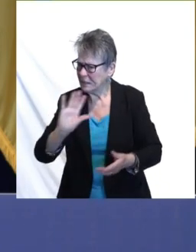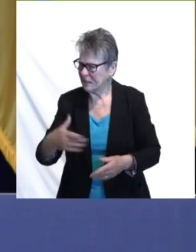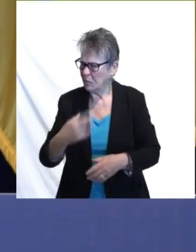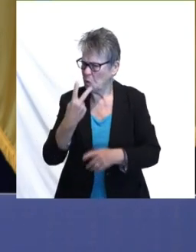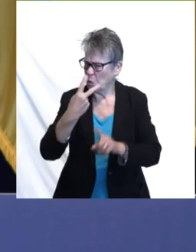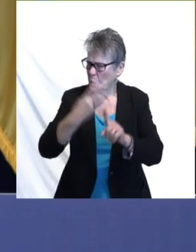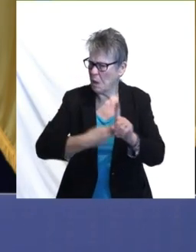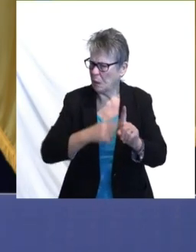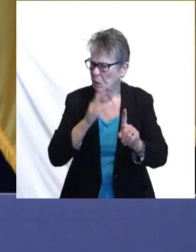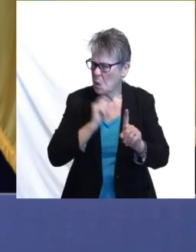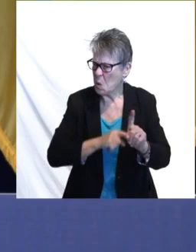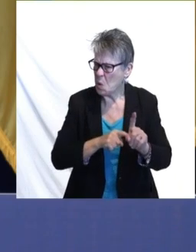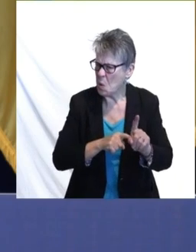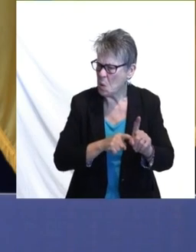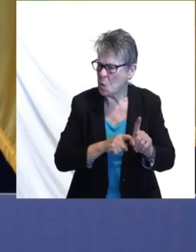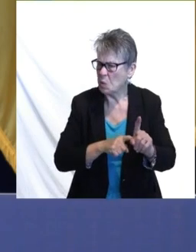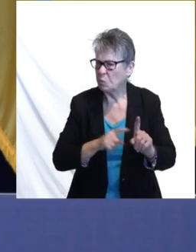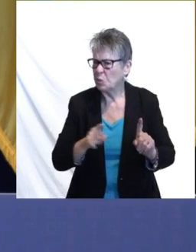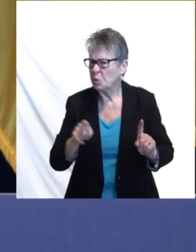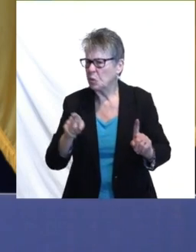today?